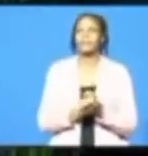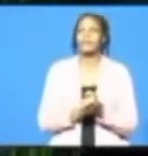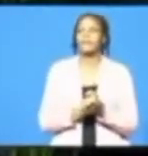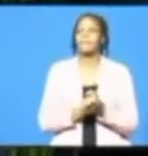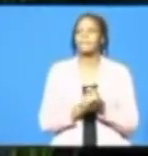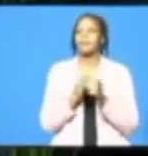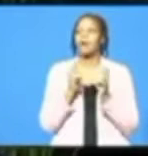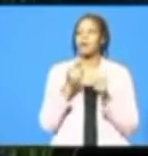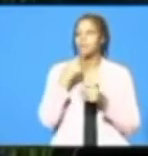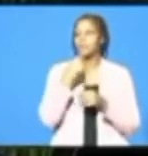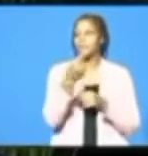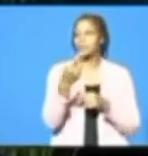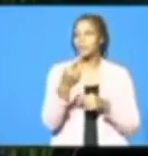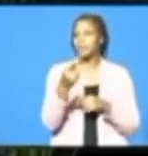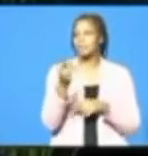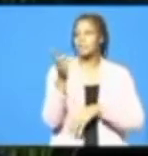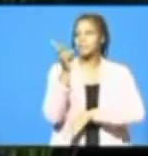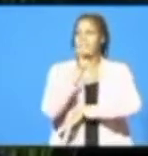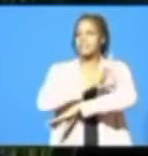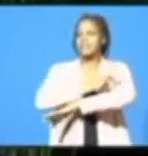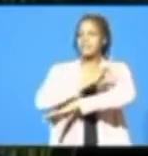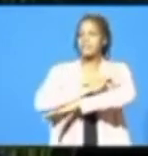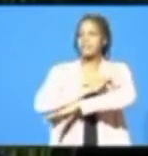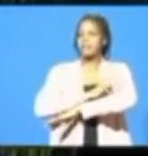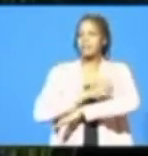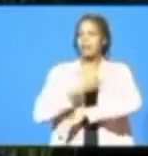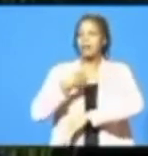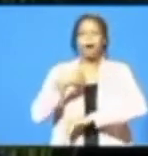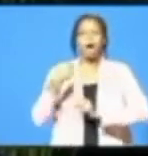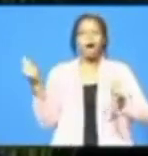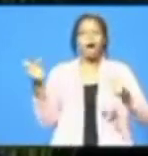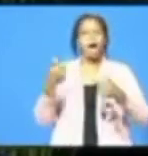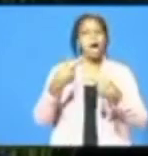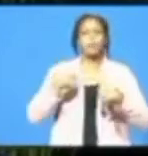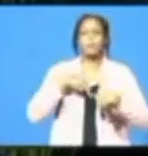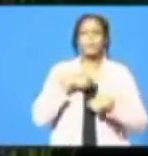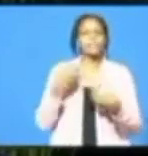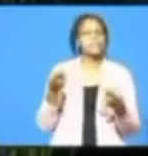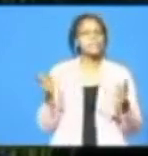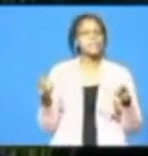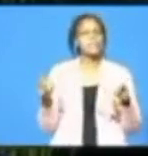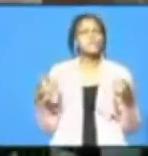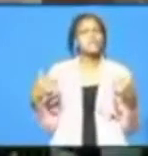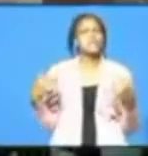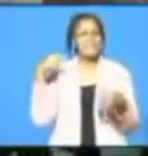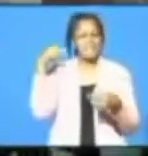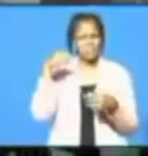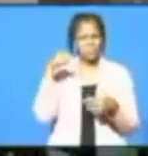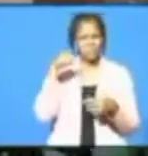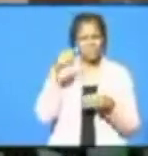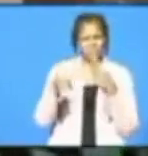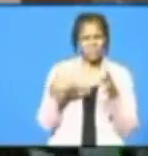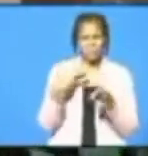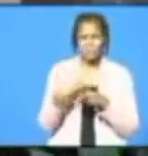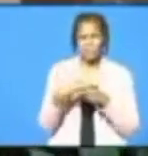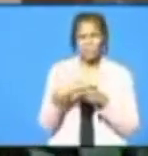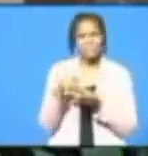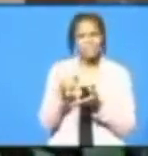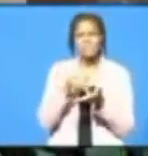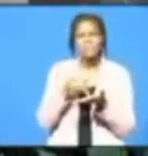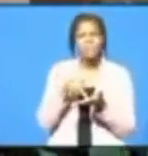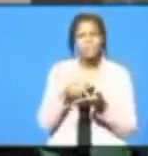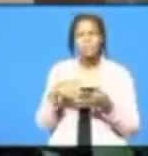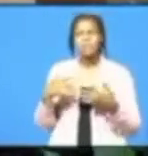Seventh-day Adventists, all we need in a world that is